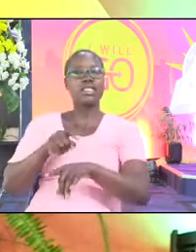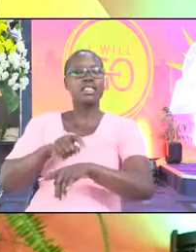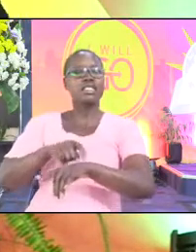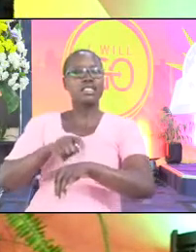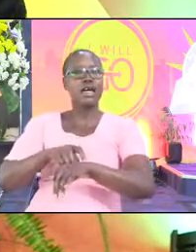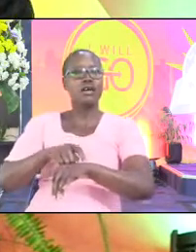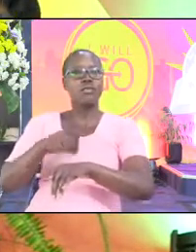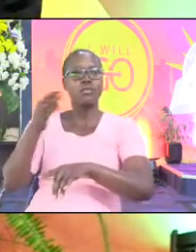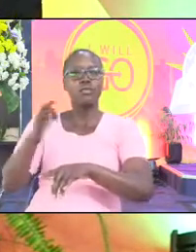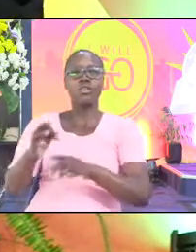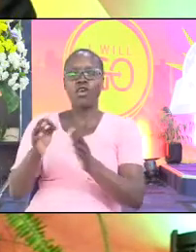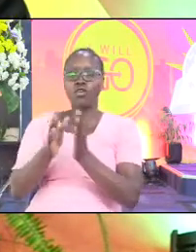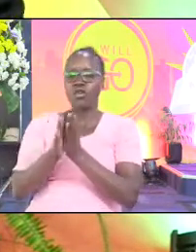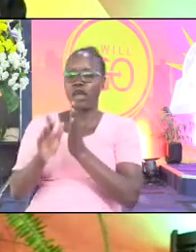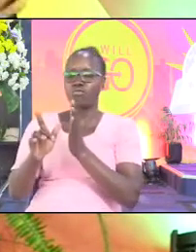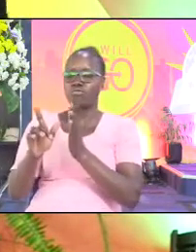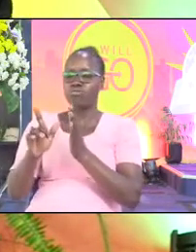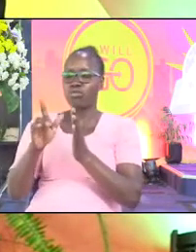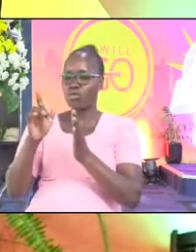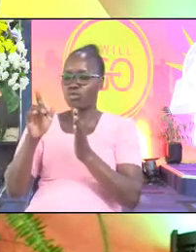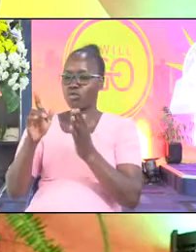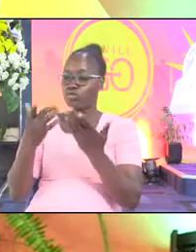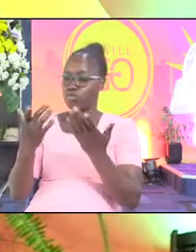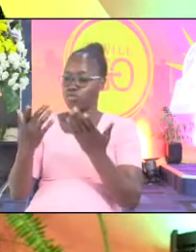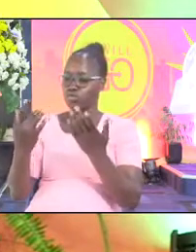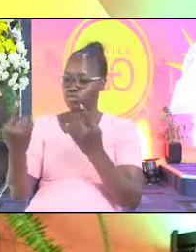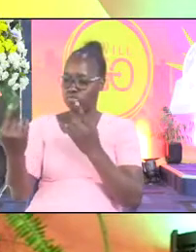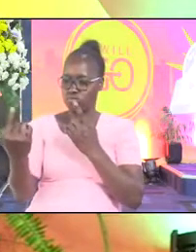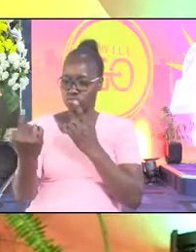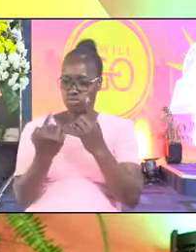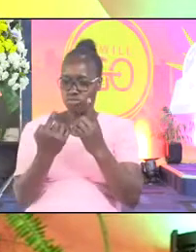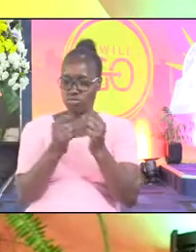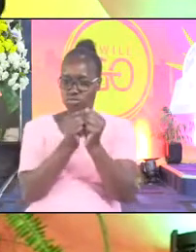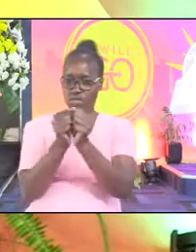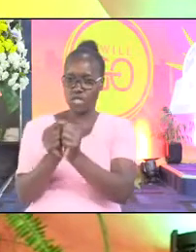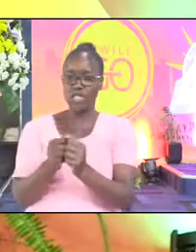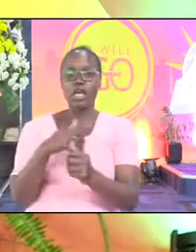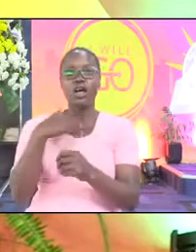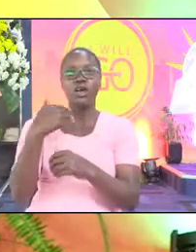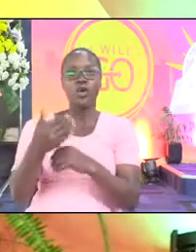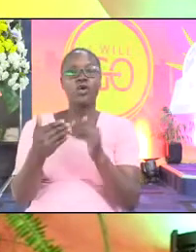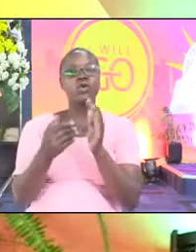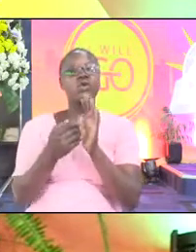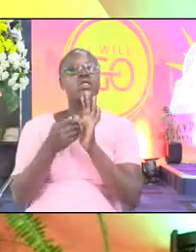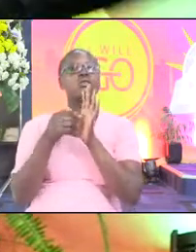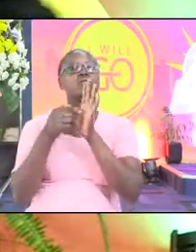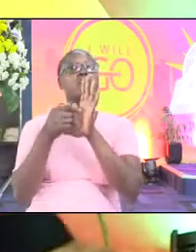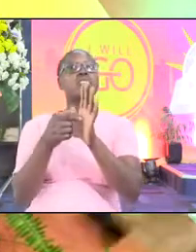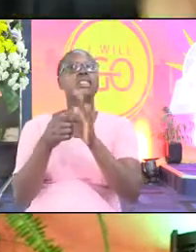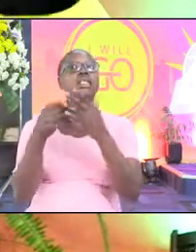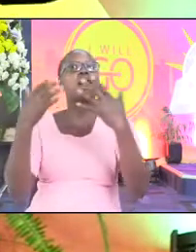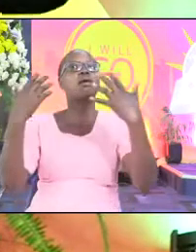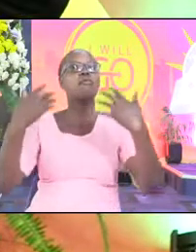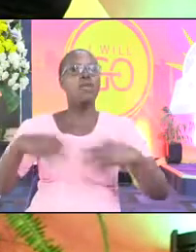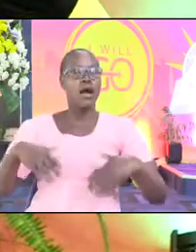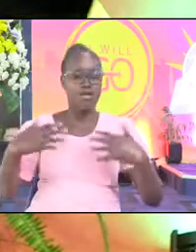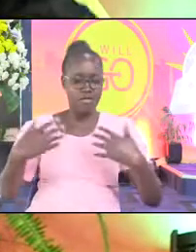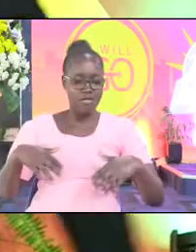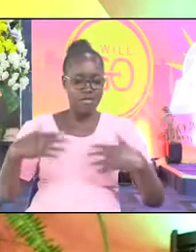kind of aloneness come together, it always presents marvelous